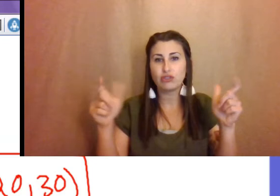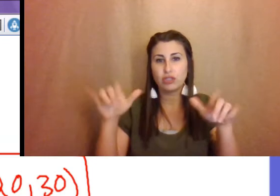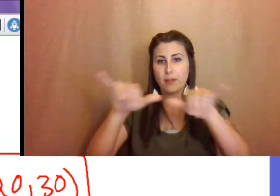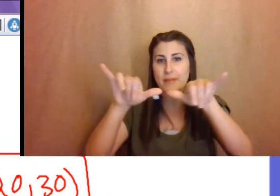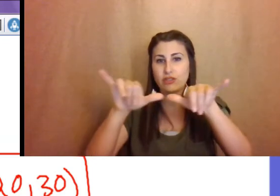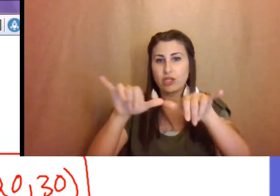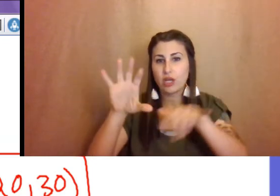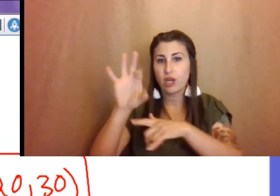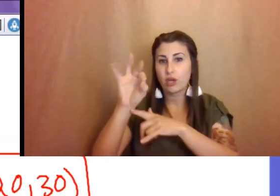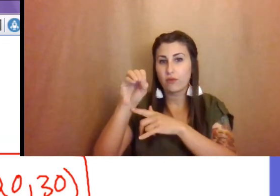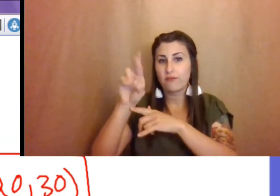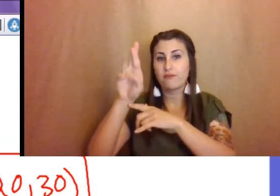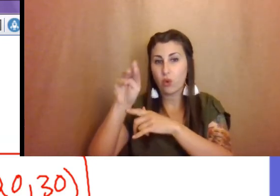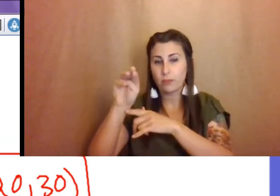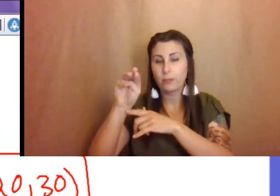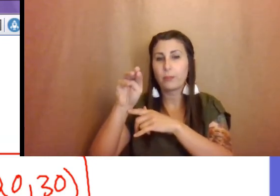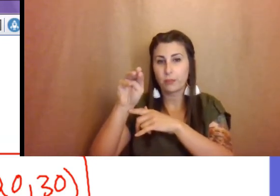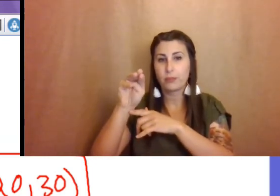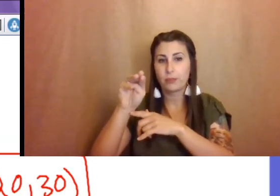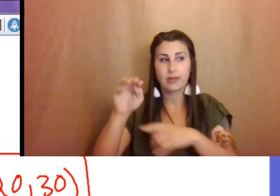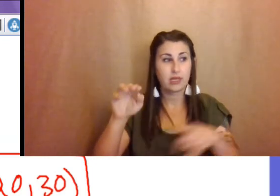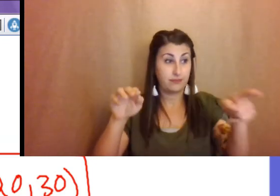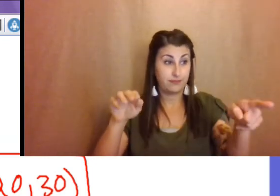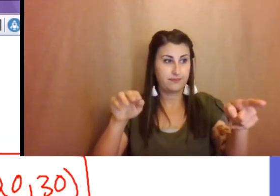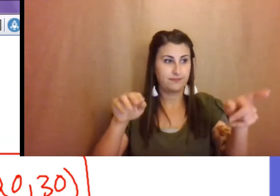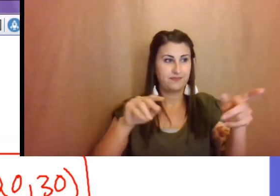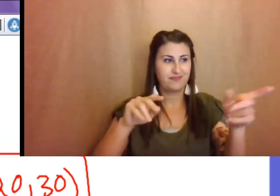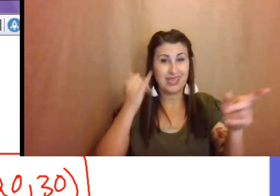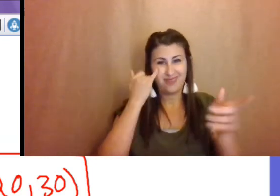in coordinate form. That would be type 3.